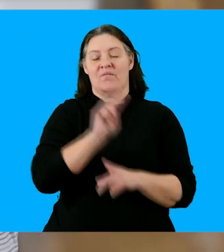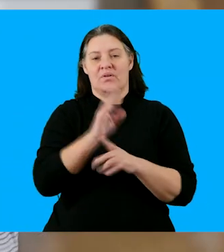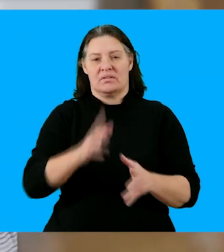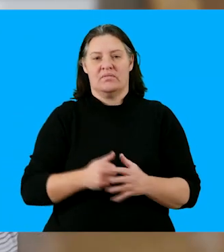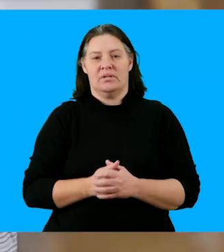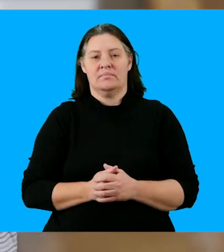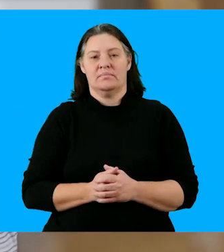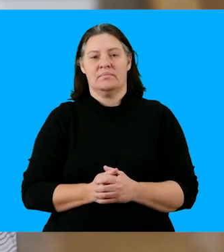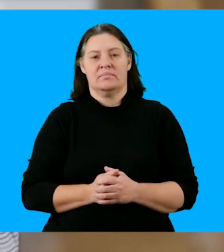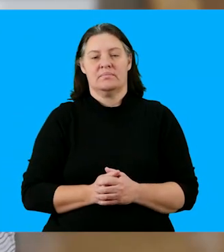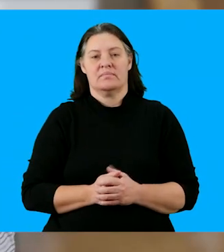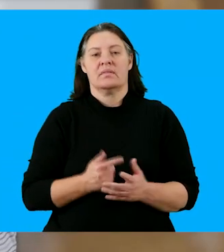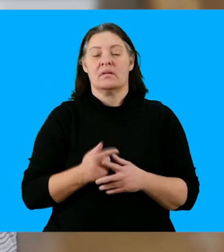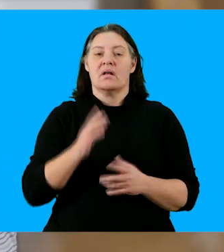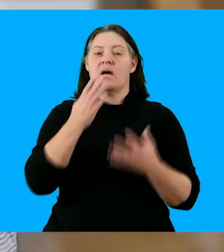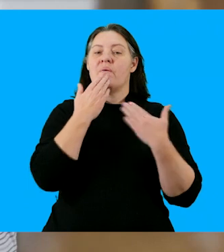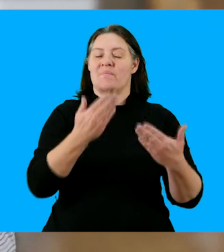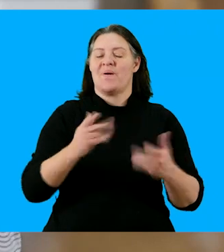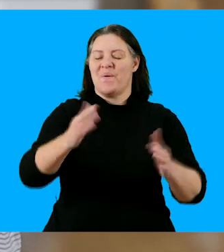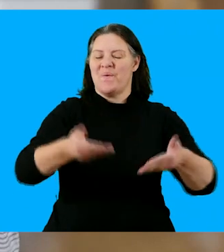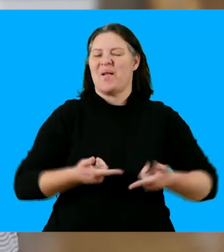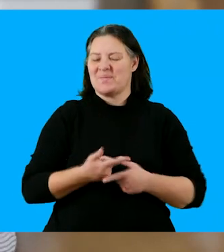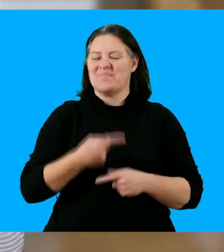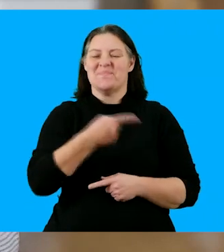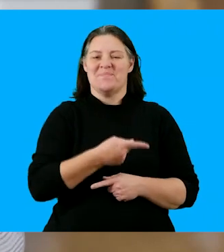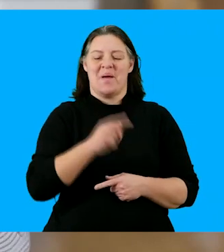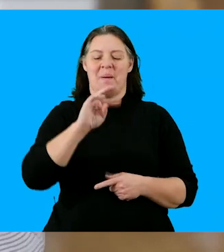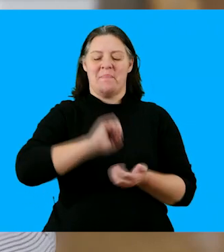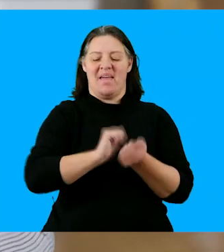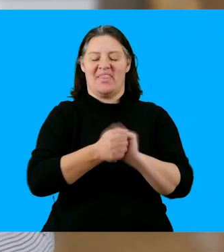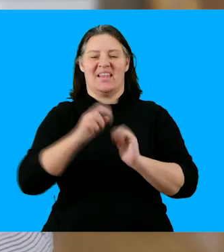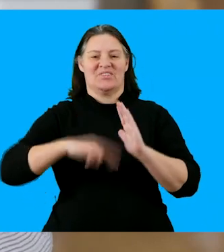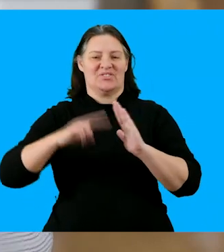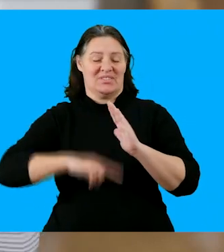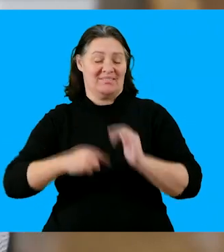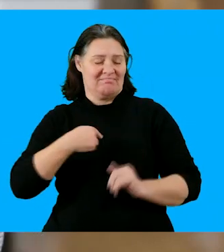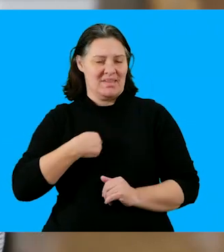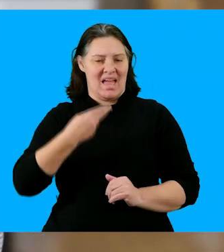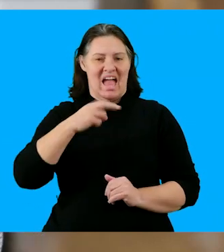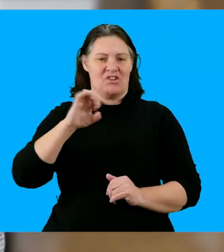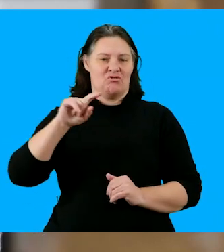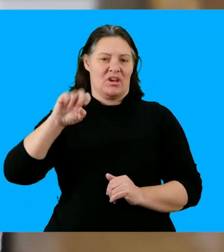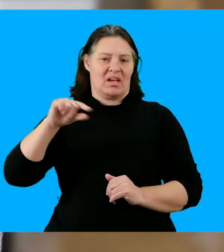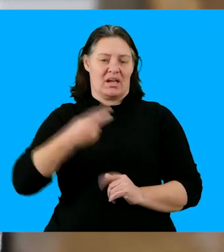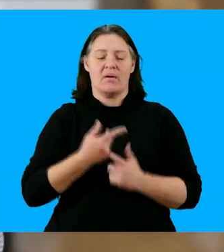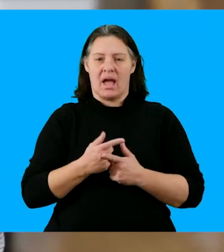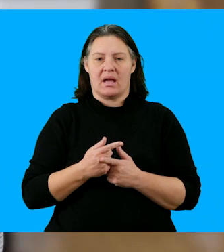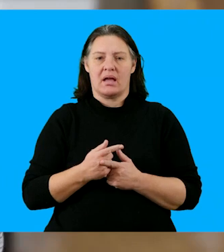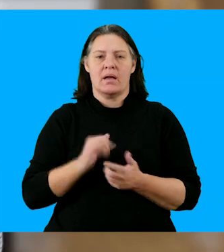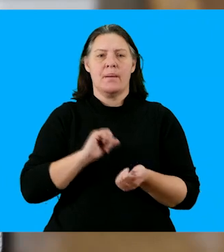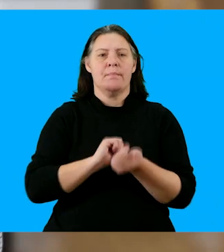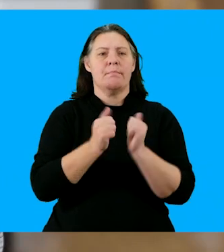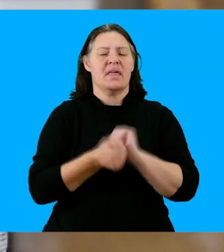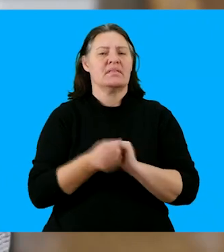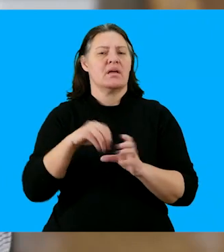Good day to all our viewers out there. My name is Heinrich Neetling and welcome to Mathematical Literacy. In our lesson today, we'll focus on maps